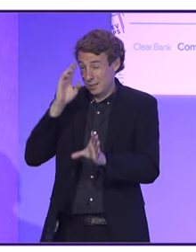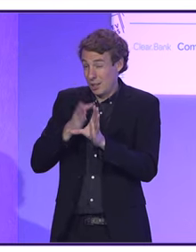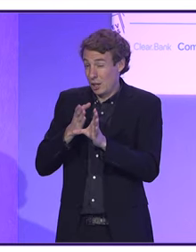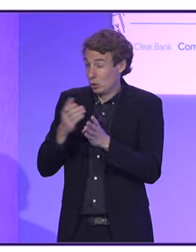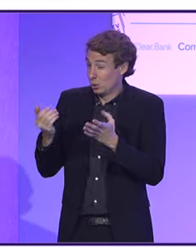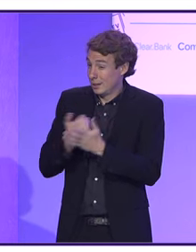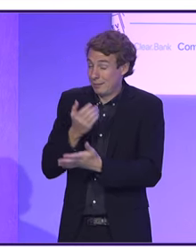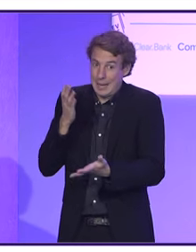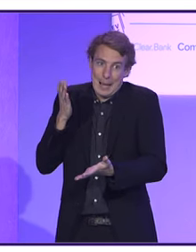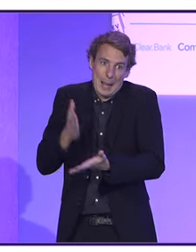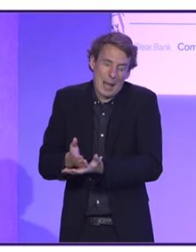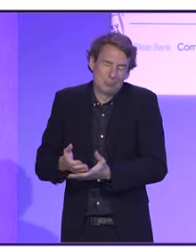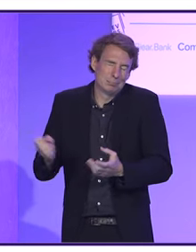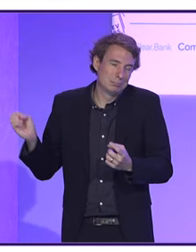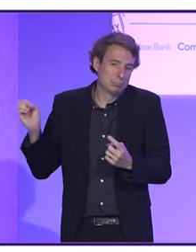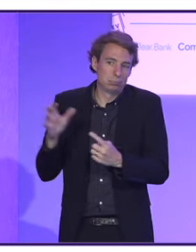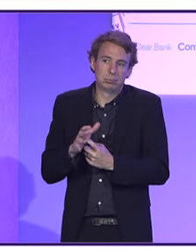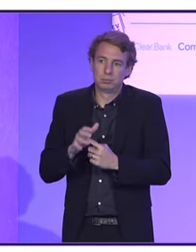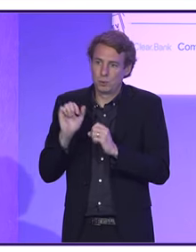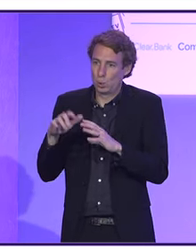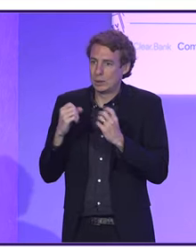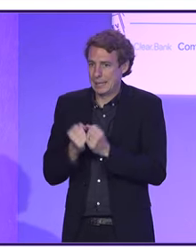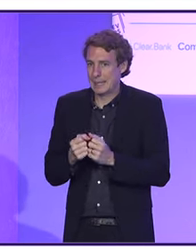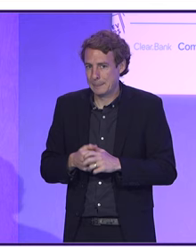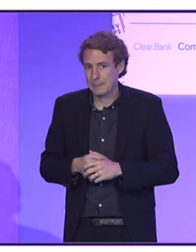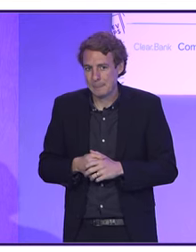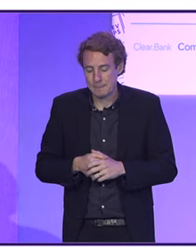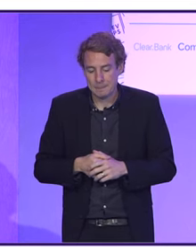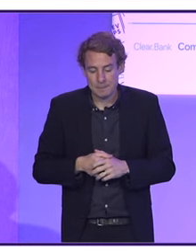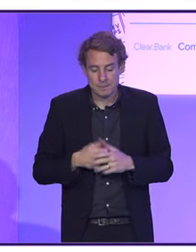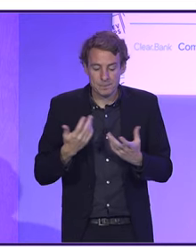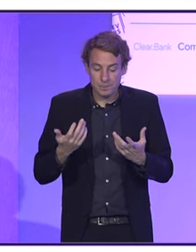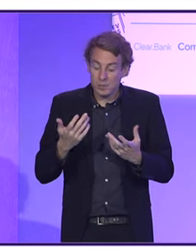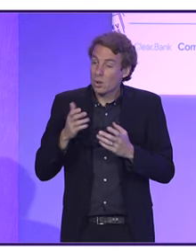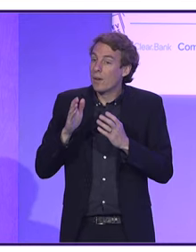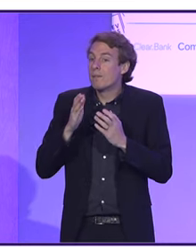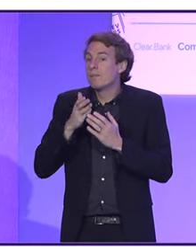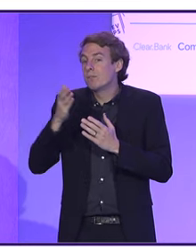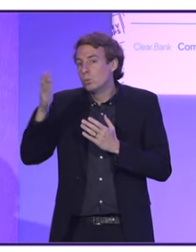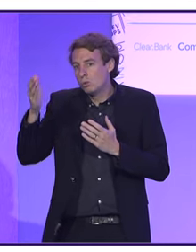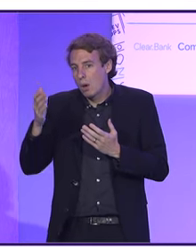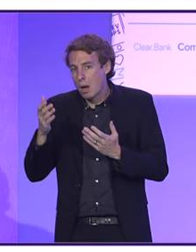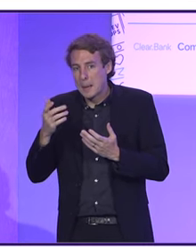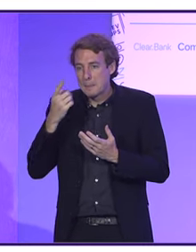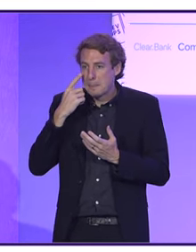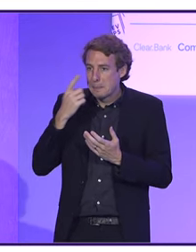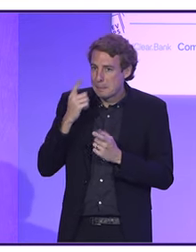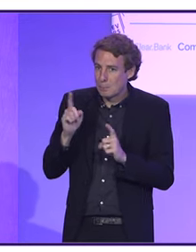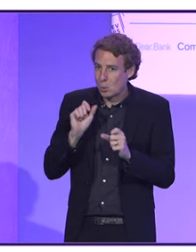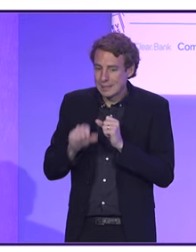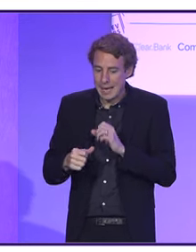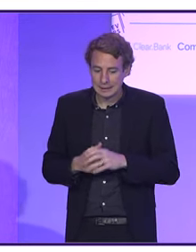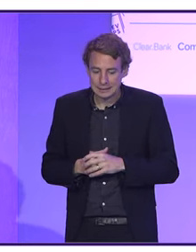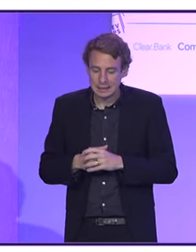team is really, really key. So looking more towards the future, what comes next? We've got lots of different names for this.